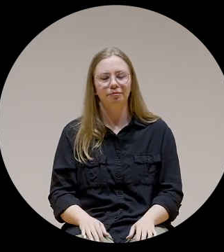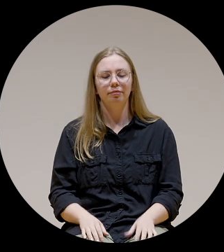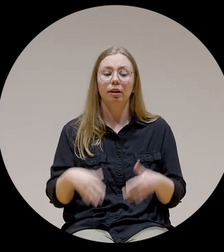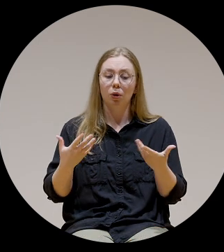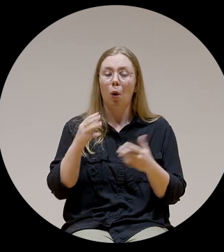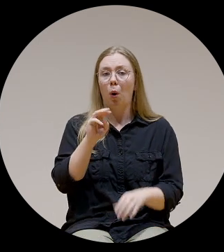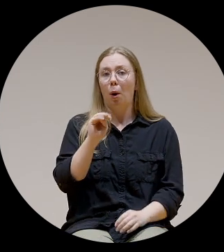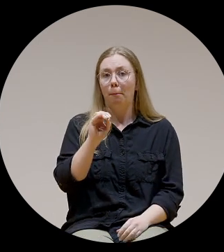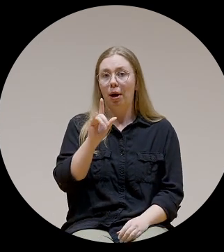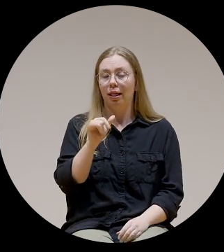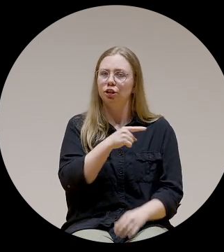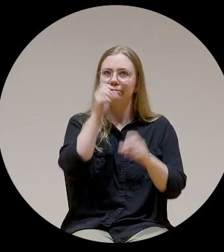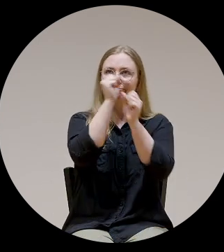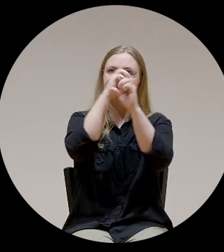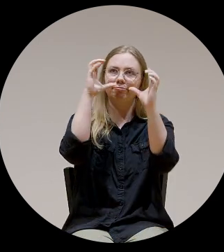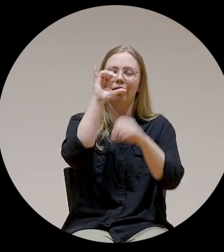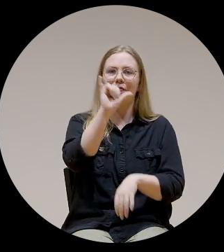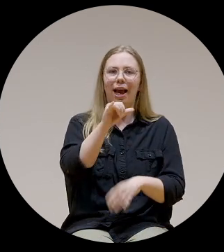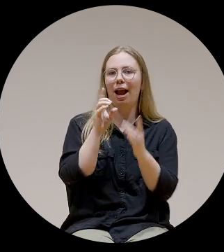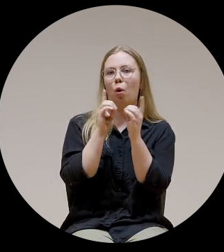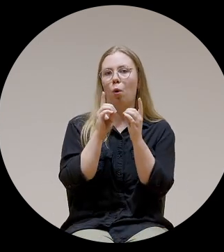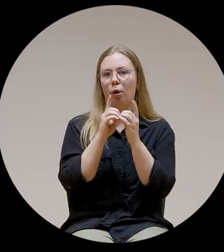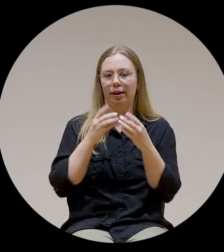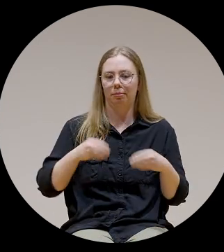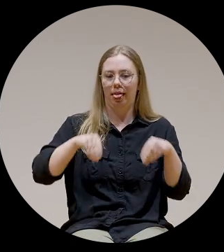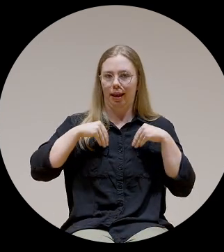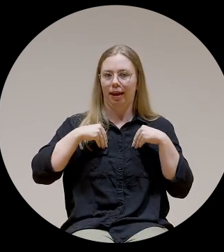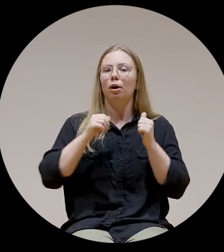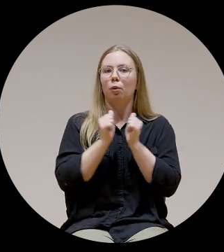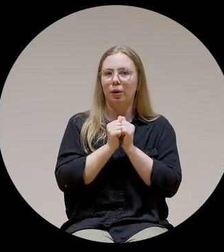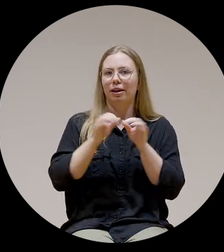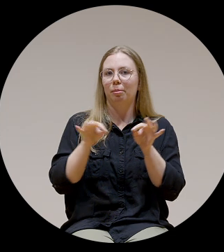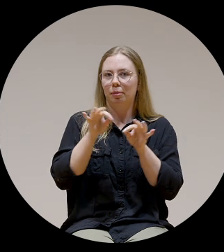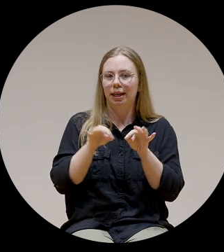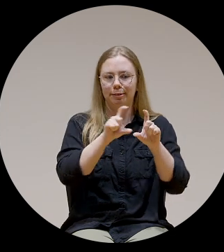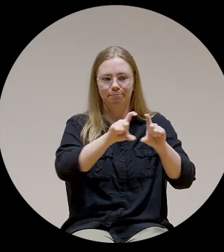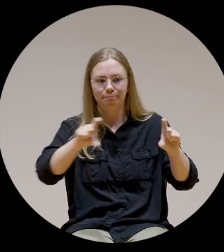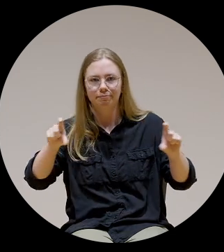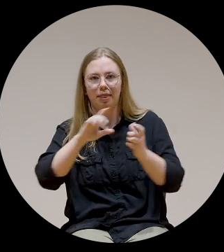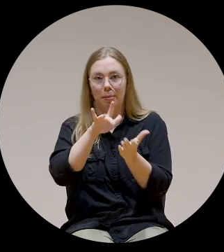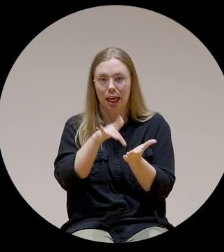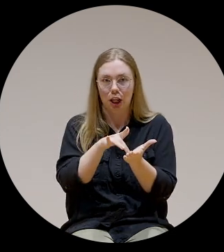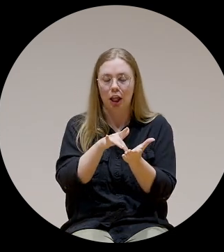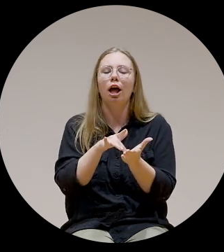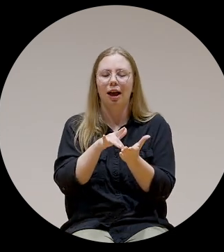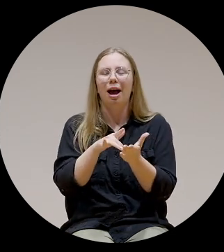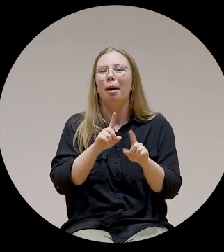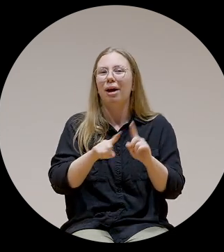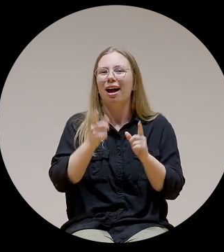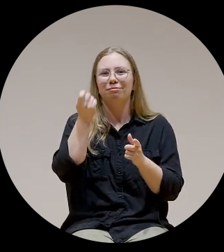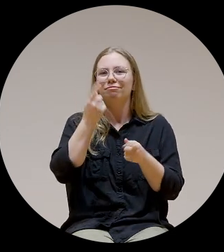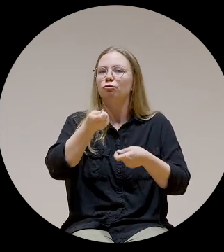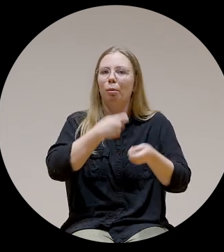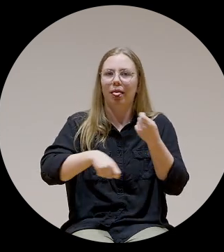envisioned this courting blanket with a beaded blanket strip, but replaced that very geometric representation on a